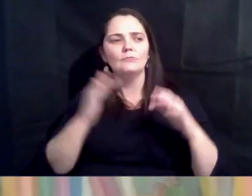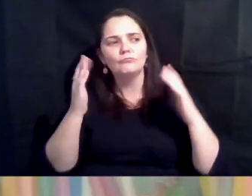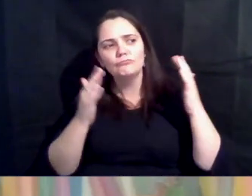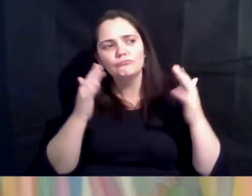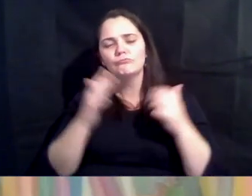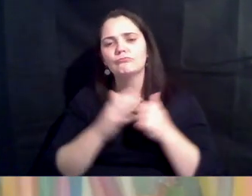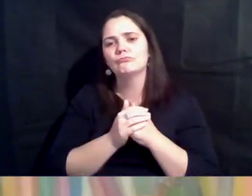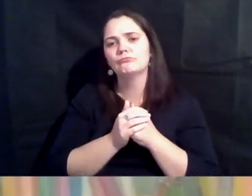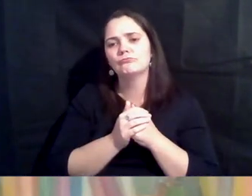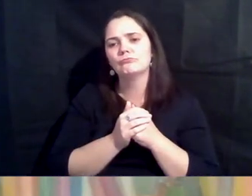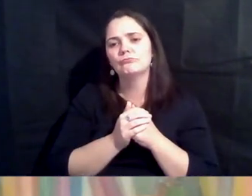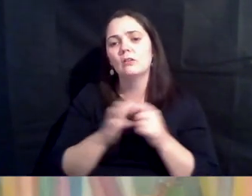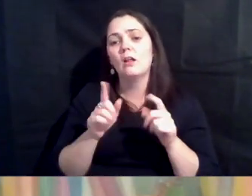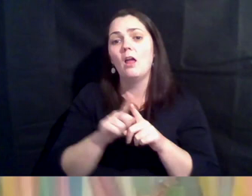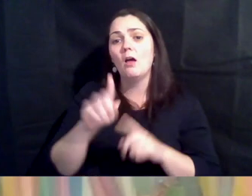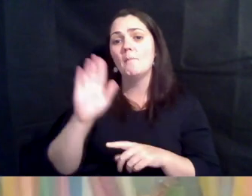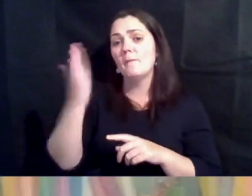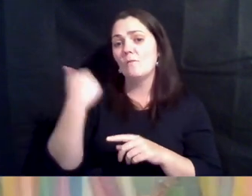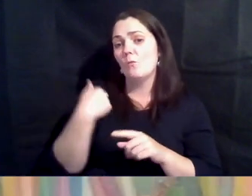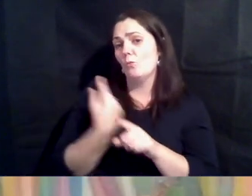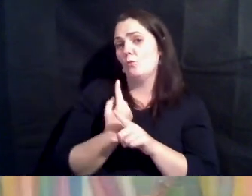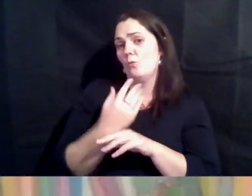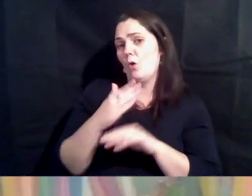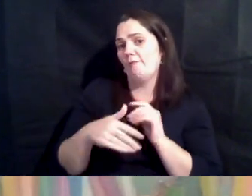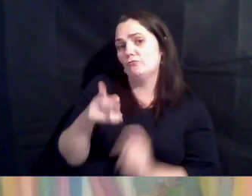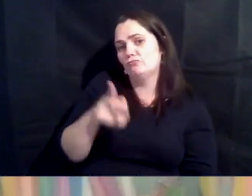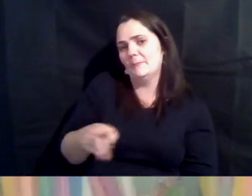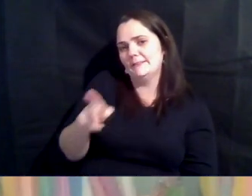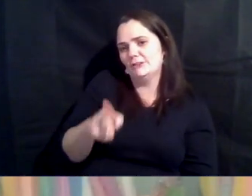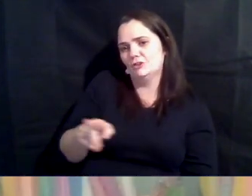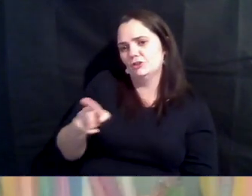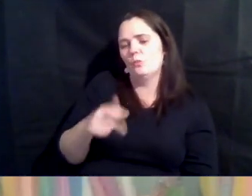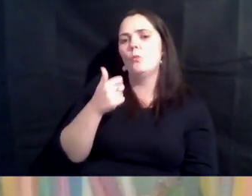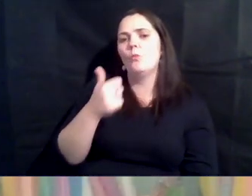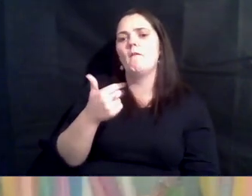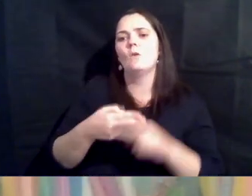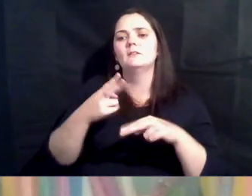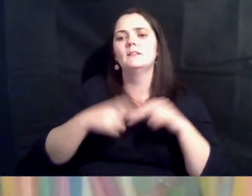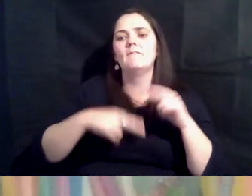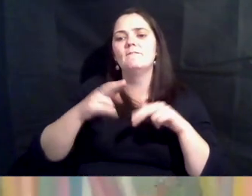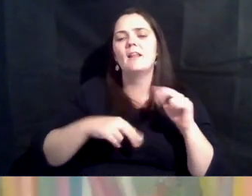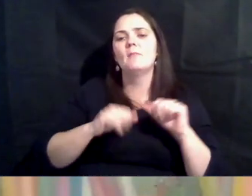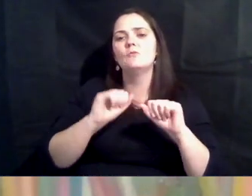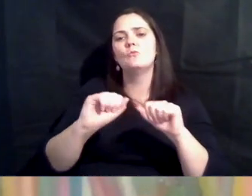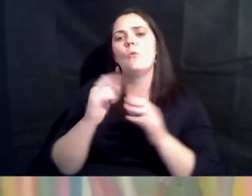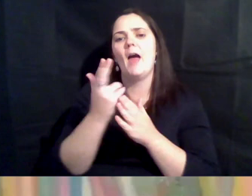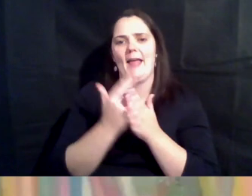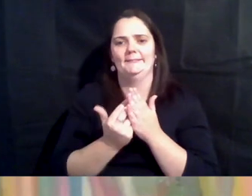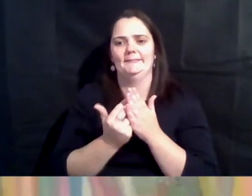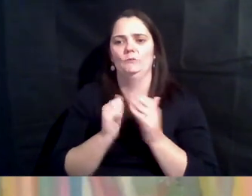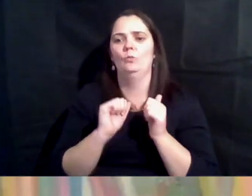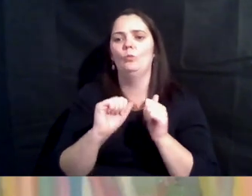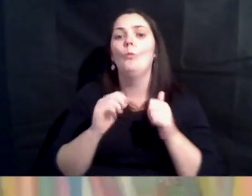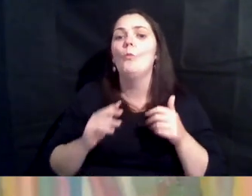the repetition of kind of developing your art practice and looking back, but they can also genuinely be helpful.